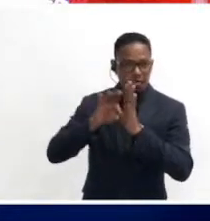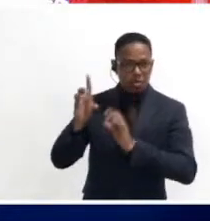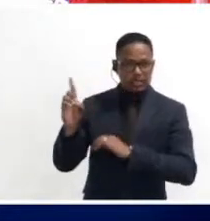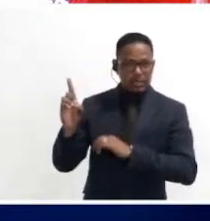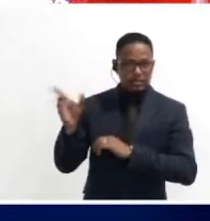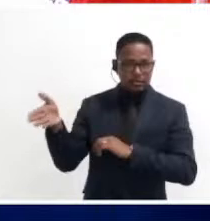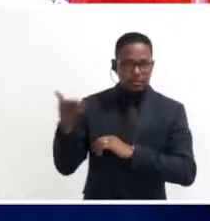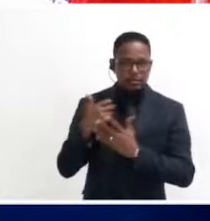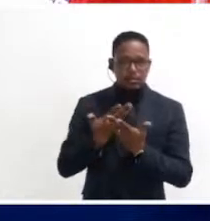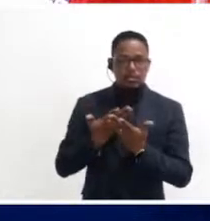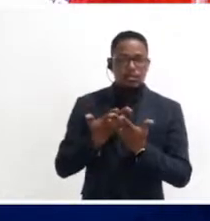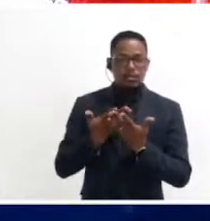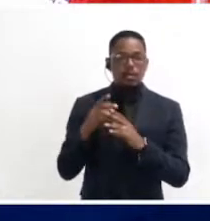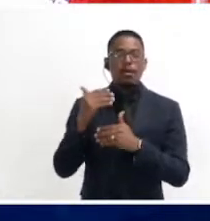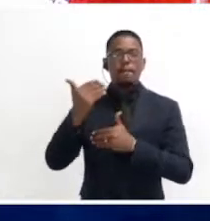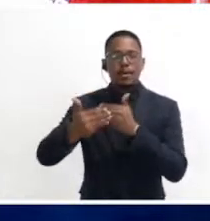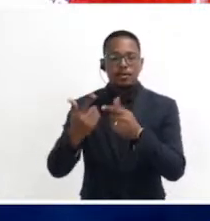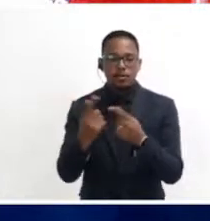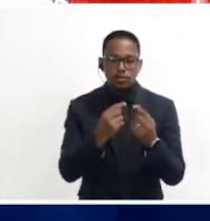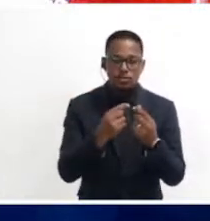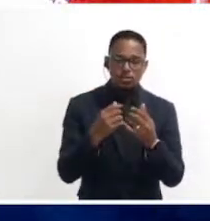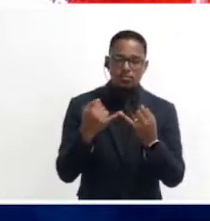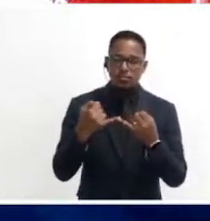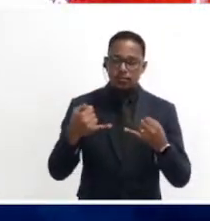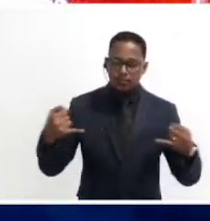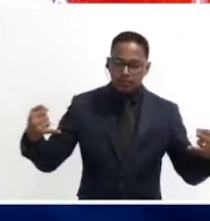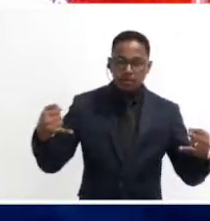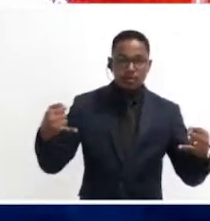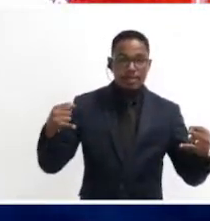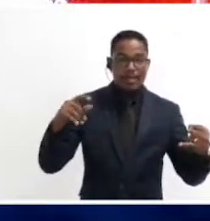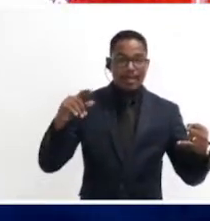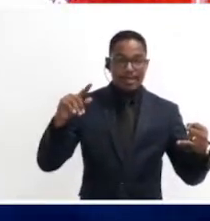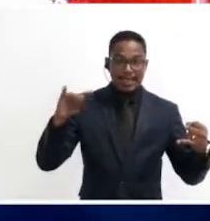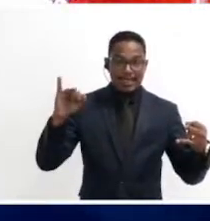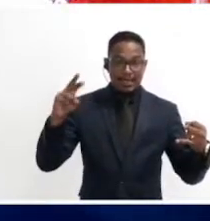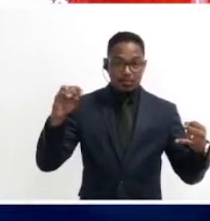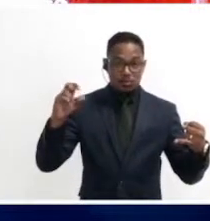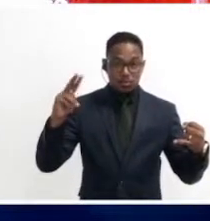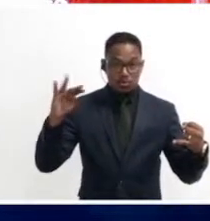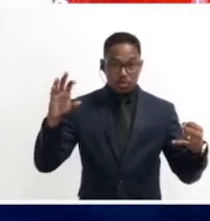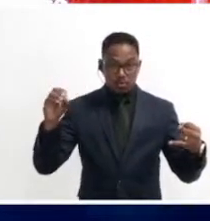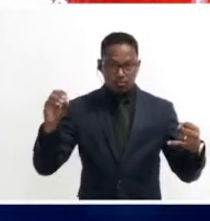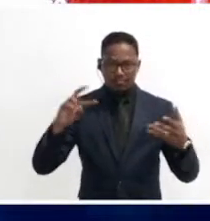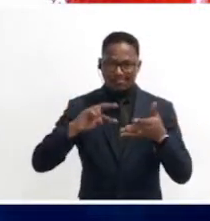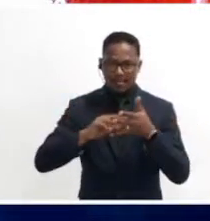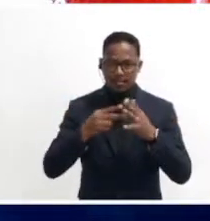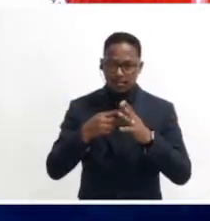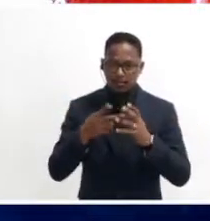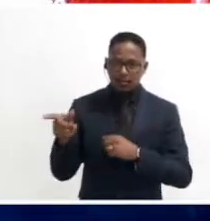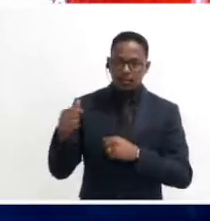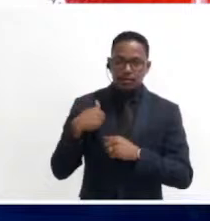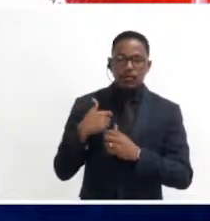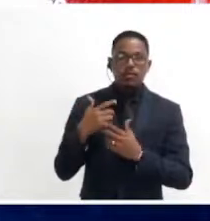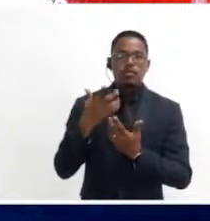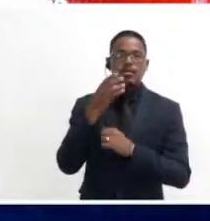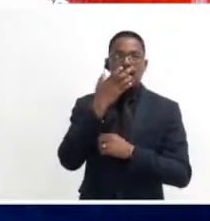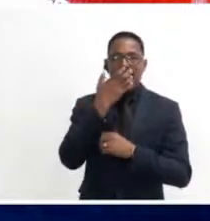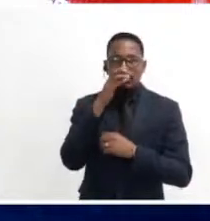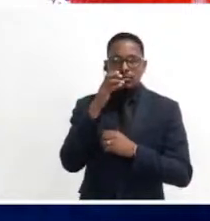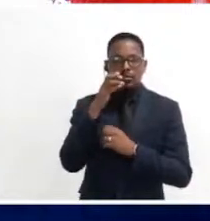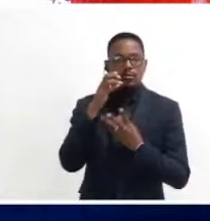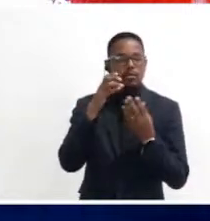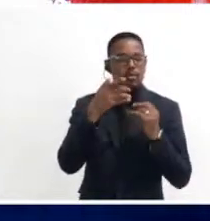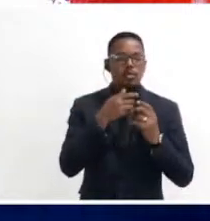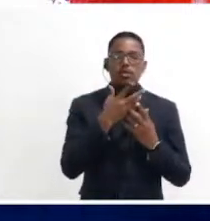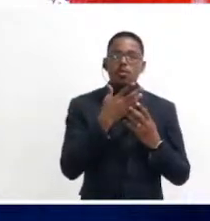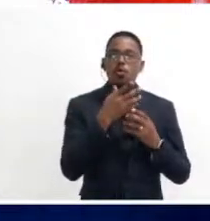process. So the tip of the wire is actually melted to form this ball, because you'll hear this referred to as ball bonding